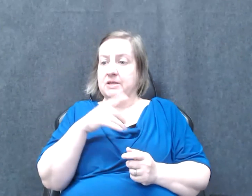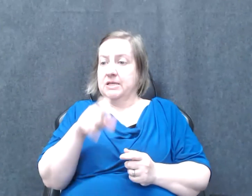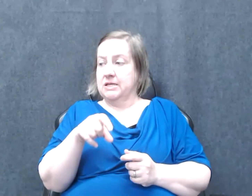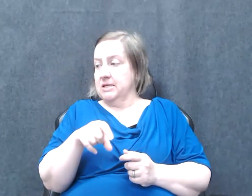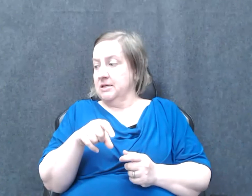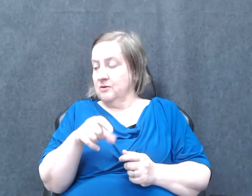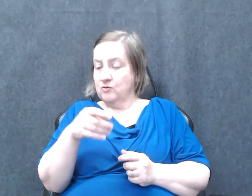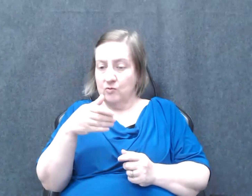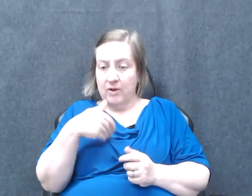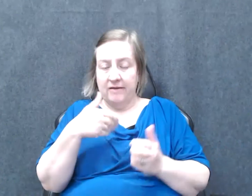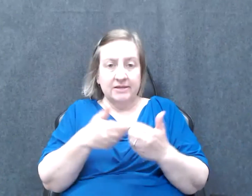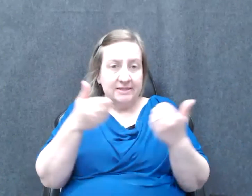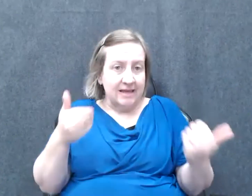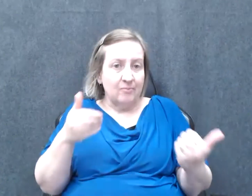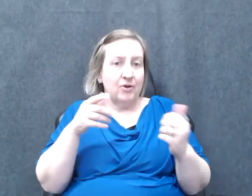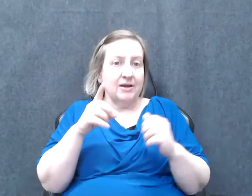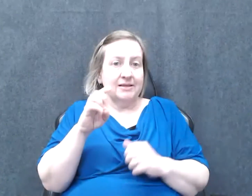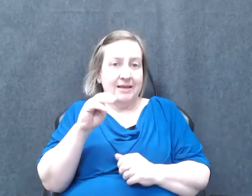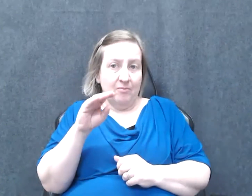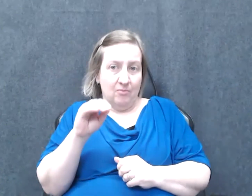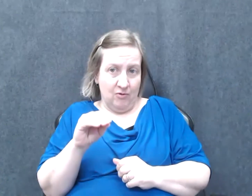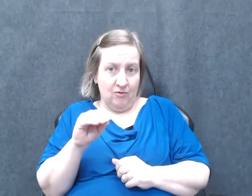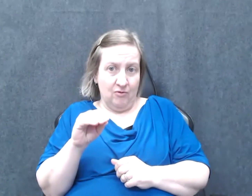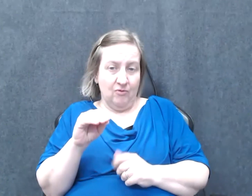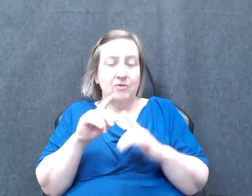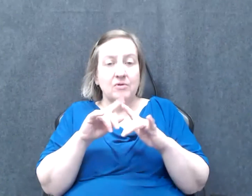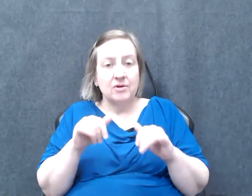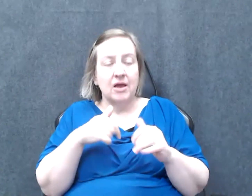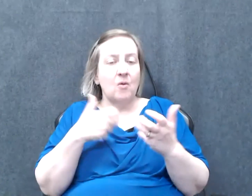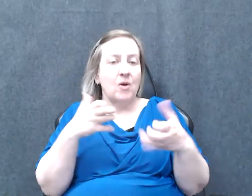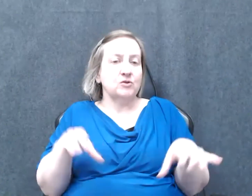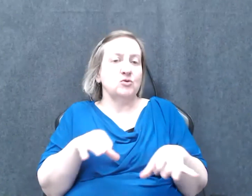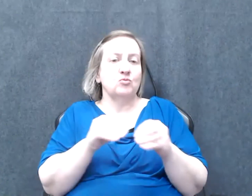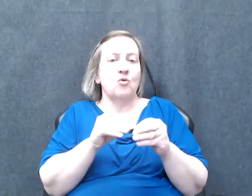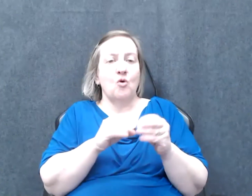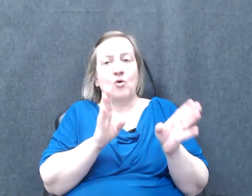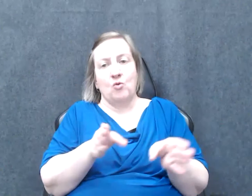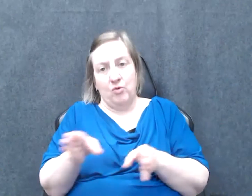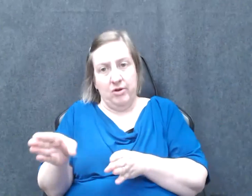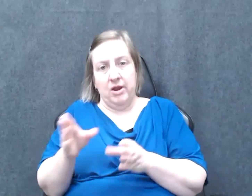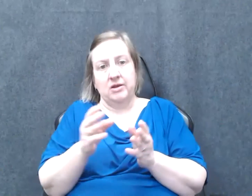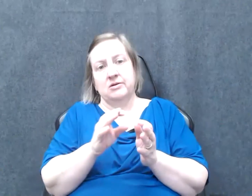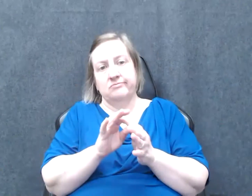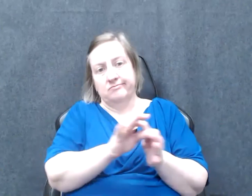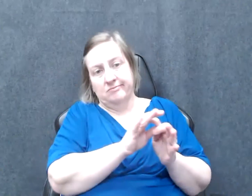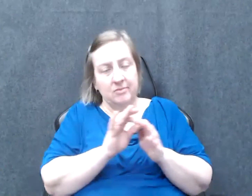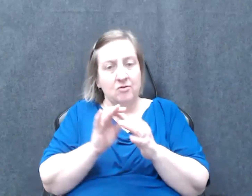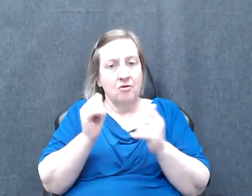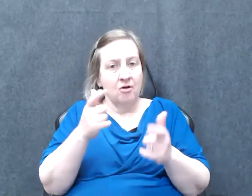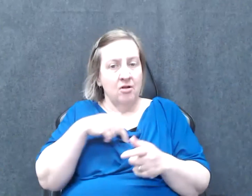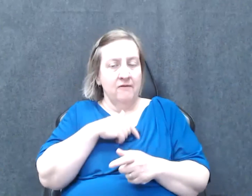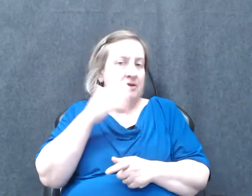have separate demos, but I think I would like to do it in a more coordinated manner, to where we're also